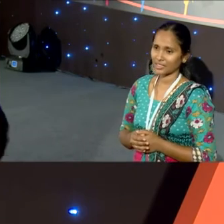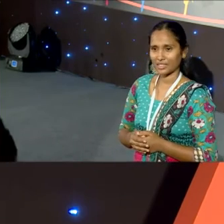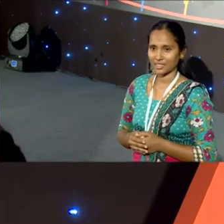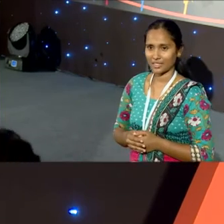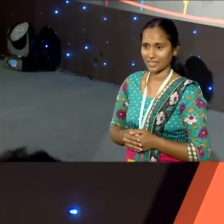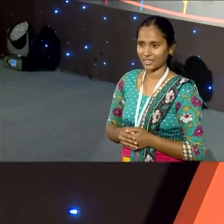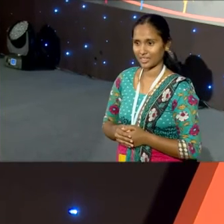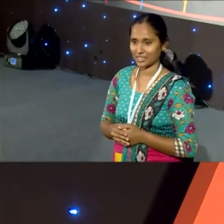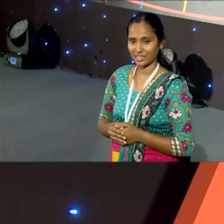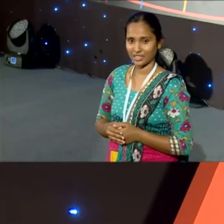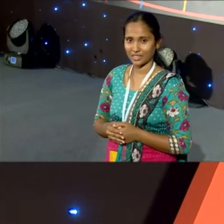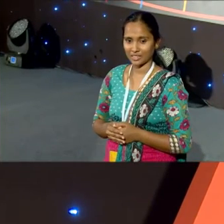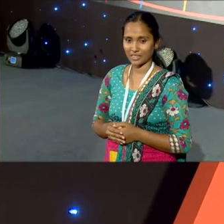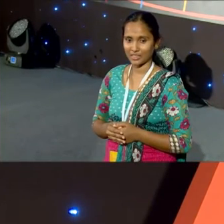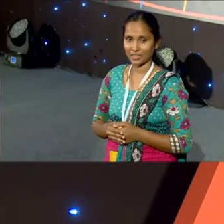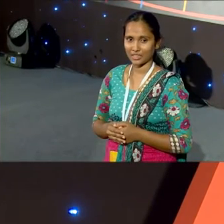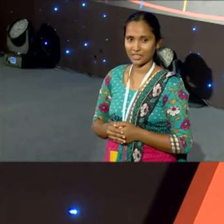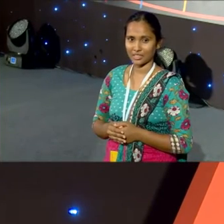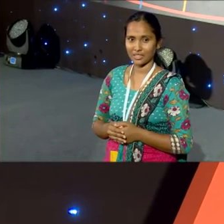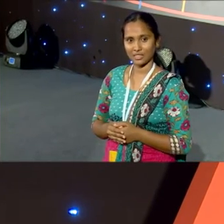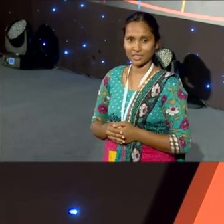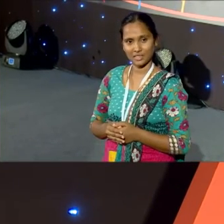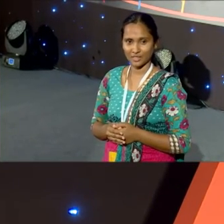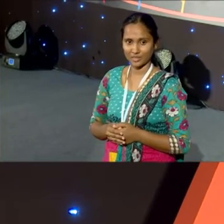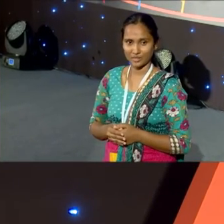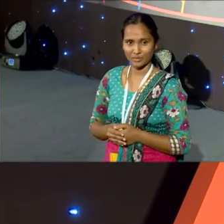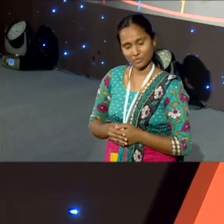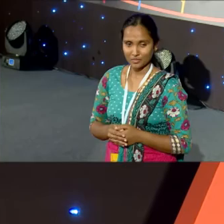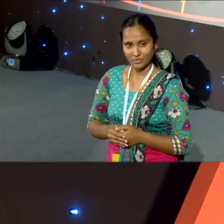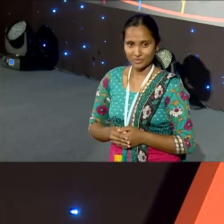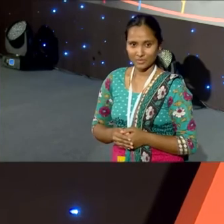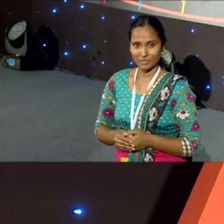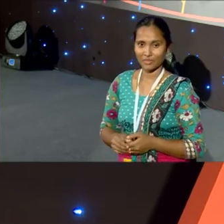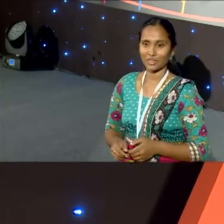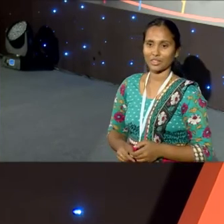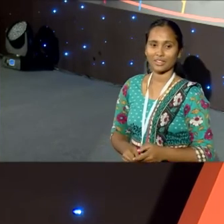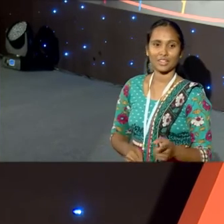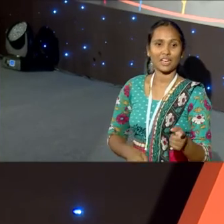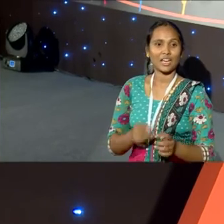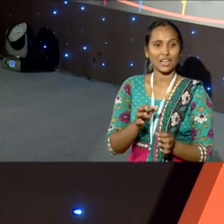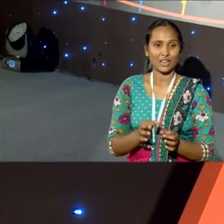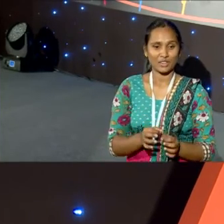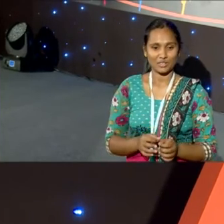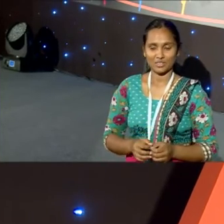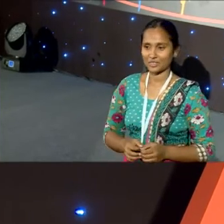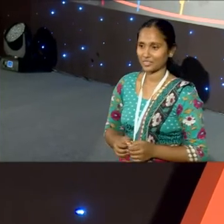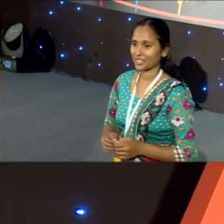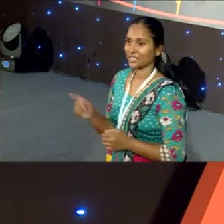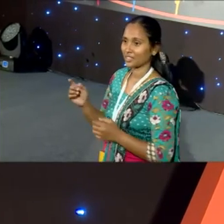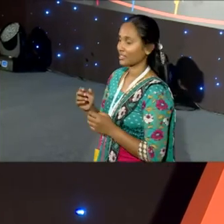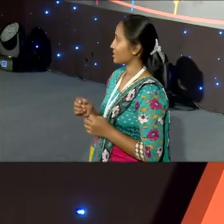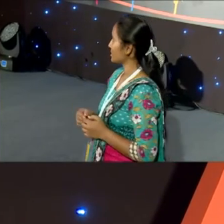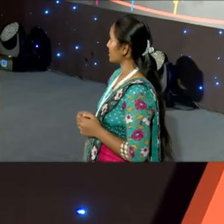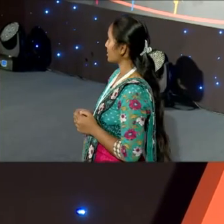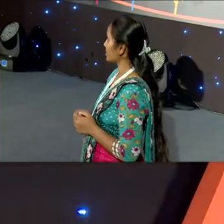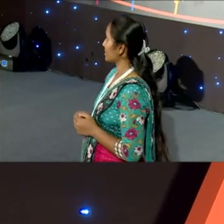I could become a conservationist. I could become an environmentalist. I could become a forest officer. I could become a tea planter. I